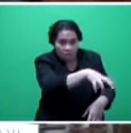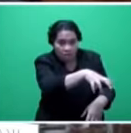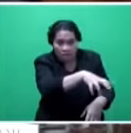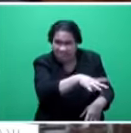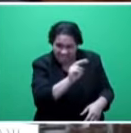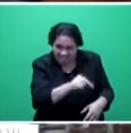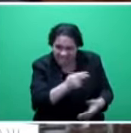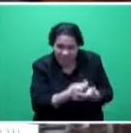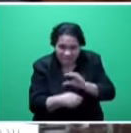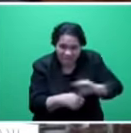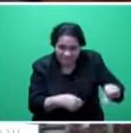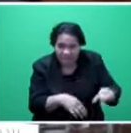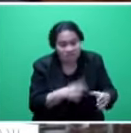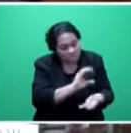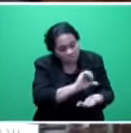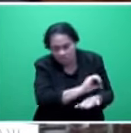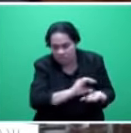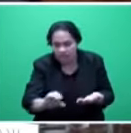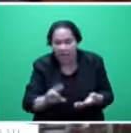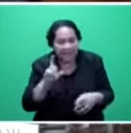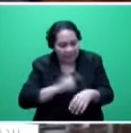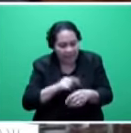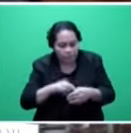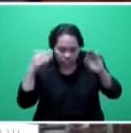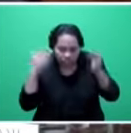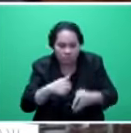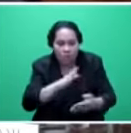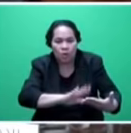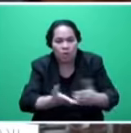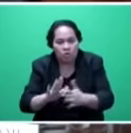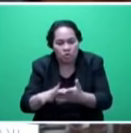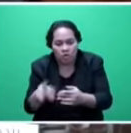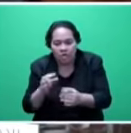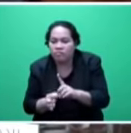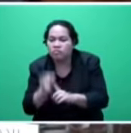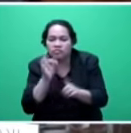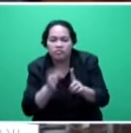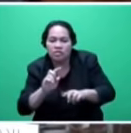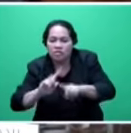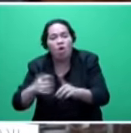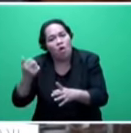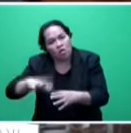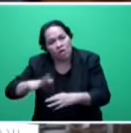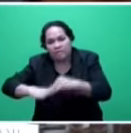consolidate and work with the community and focus on improving existing infrastructure.